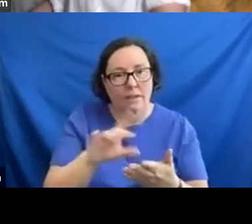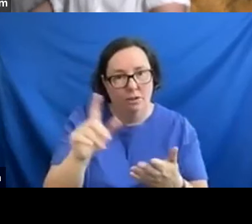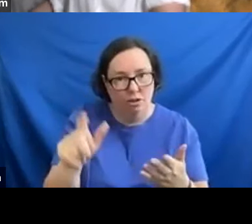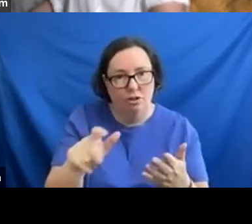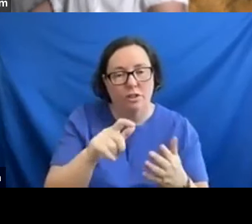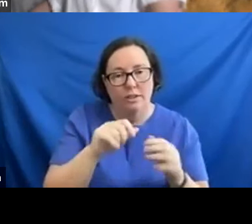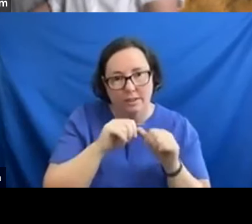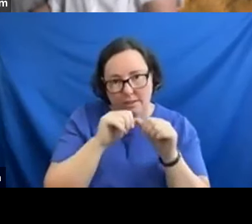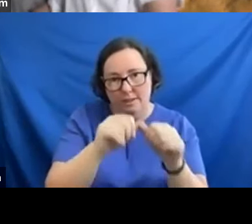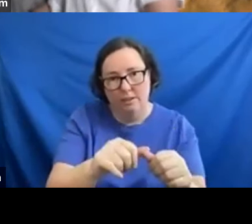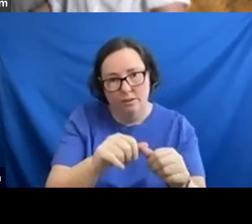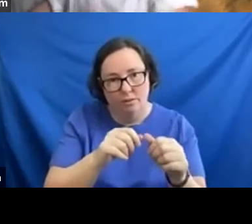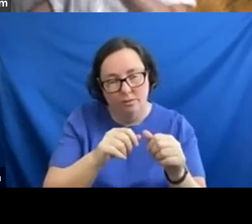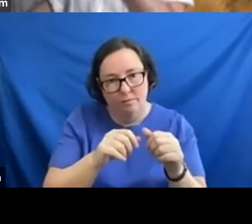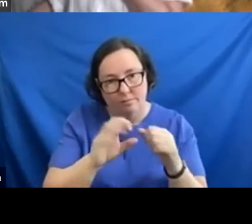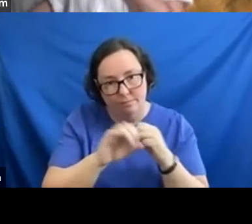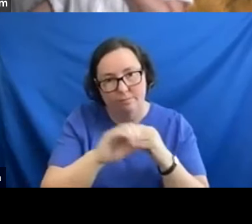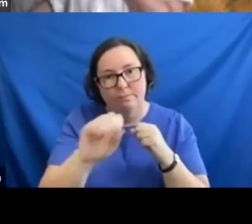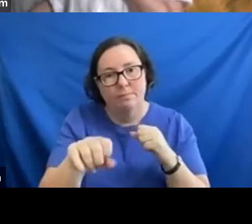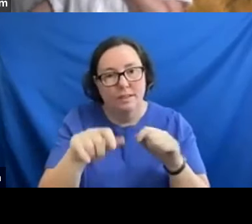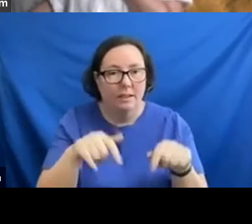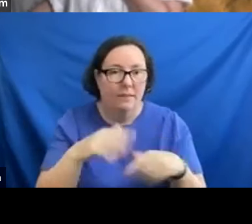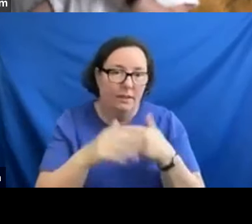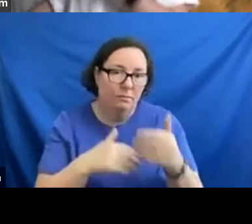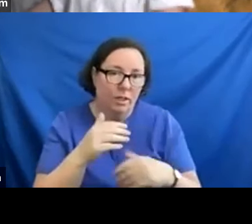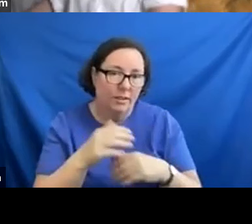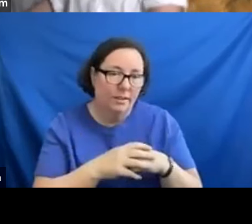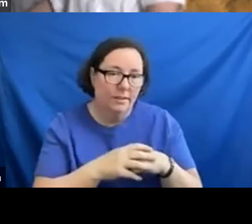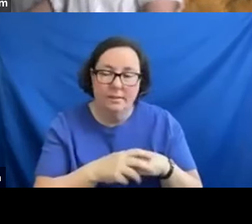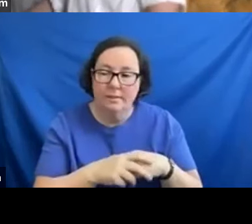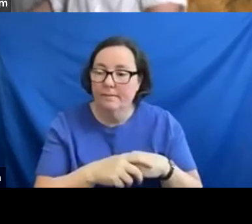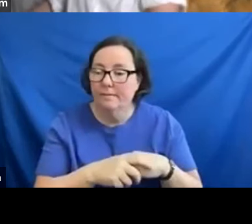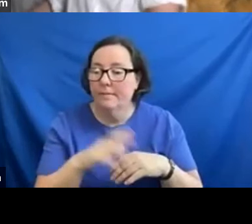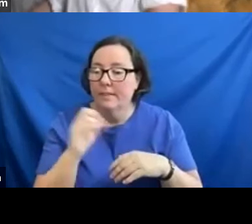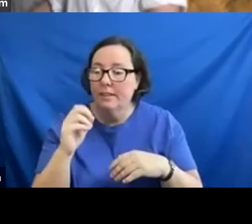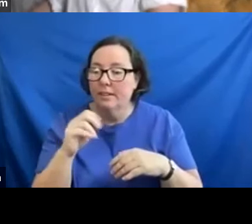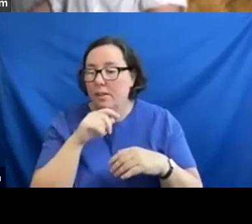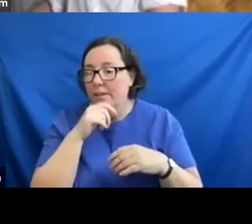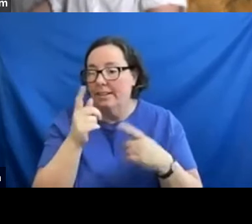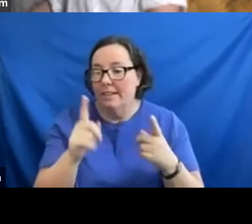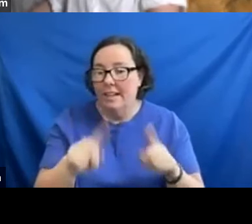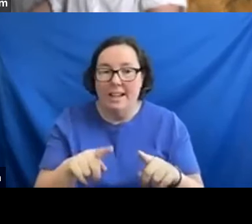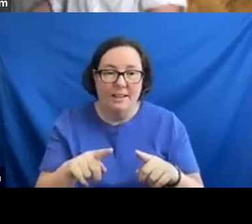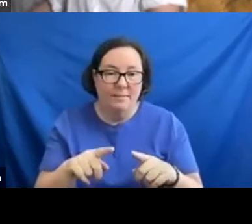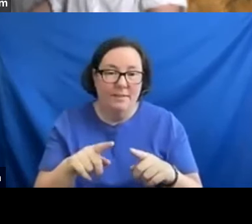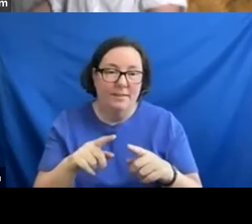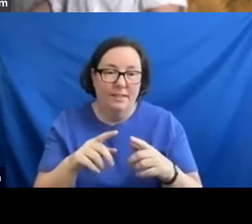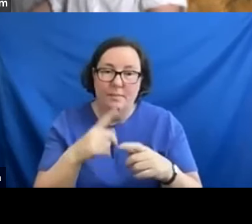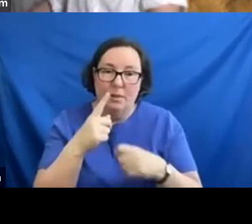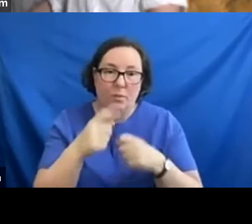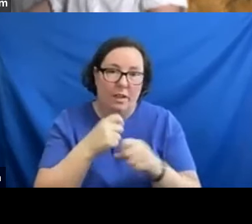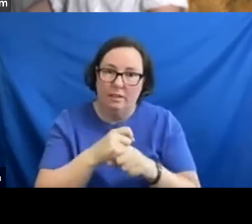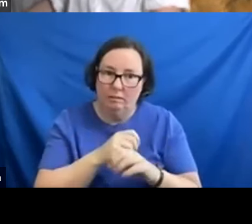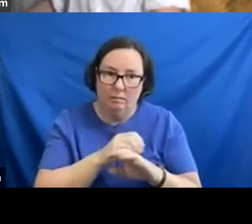and continued during the length of this process so that it doesn't happen to be a one-year deal.